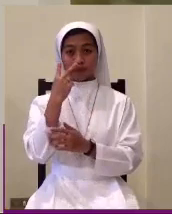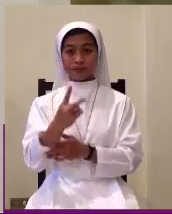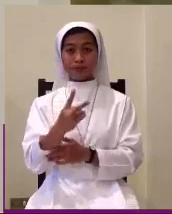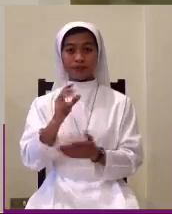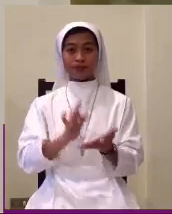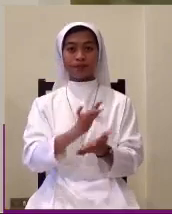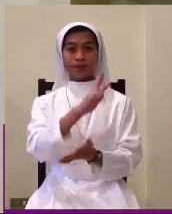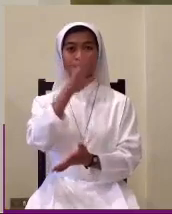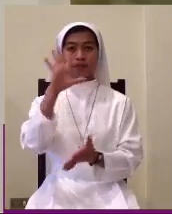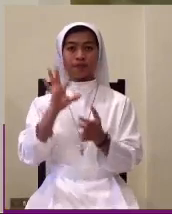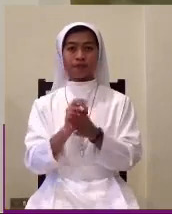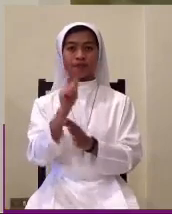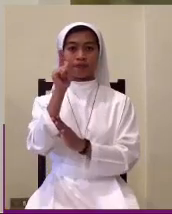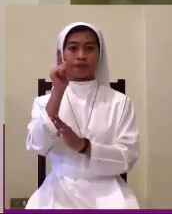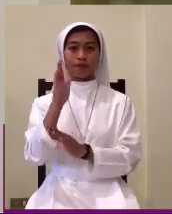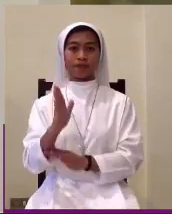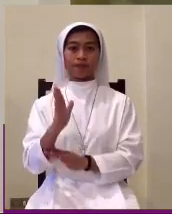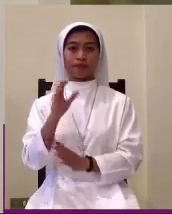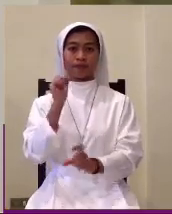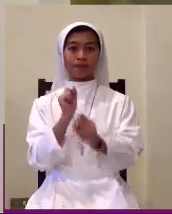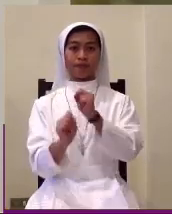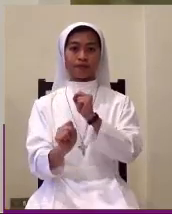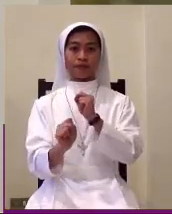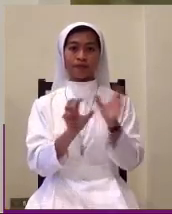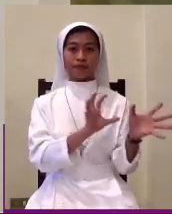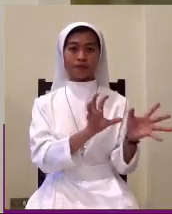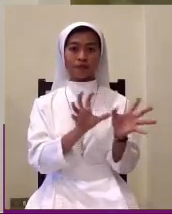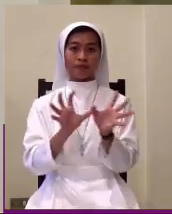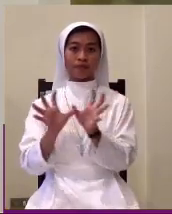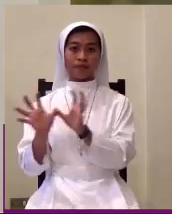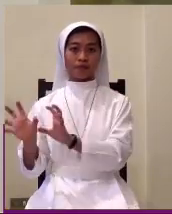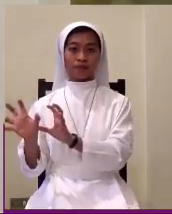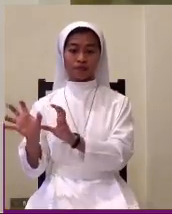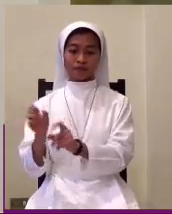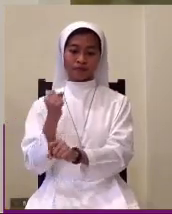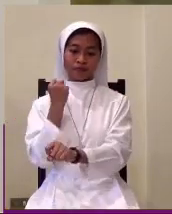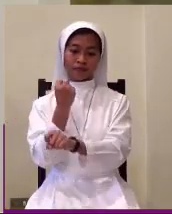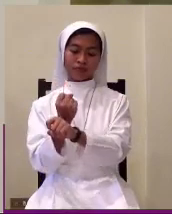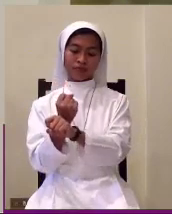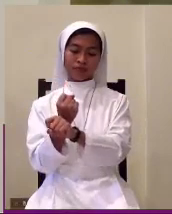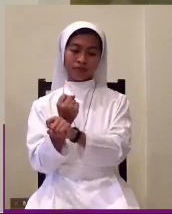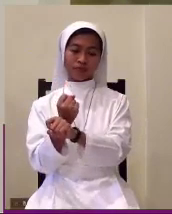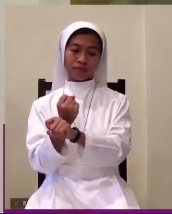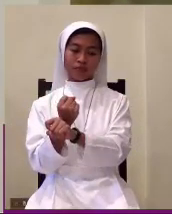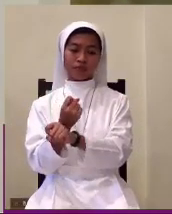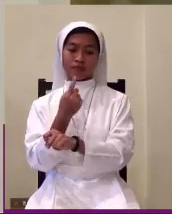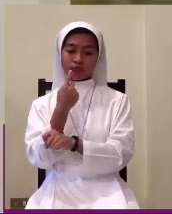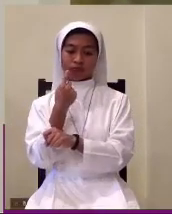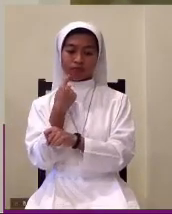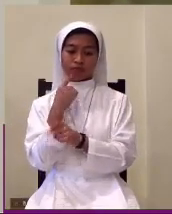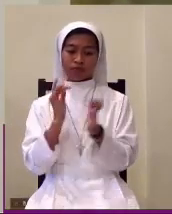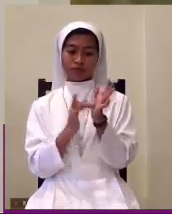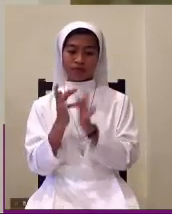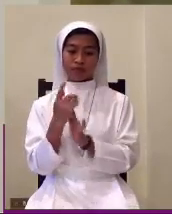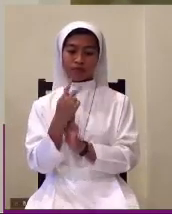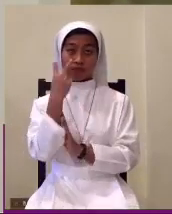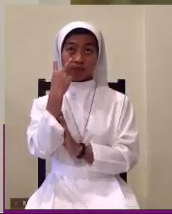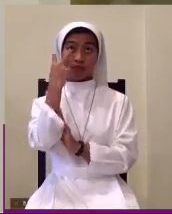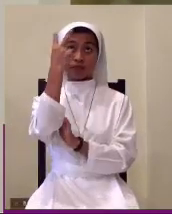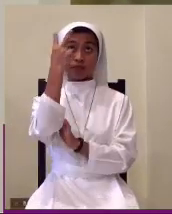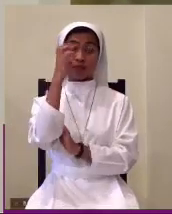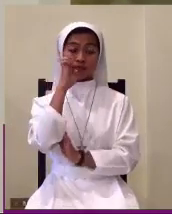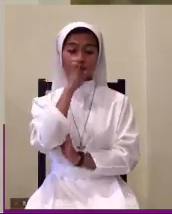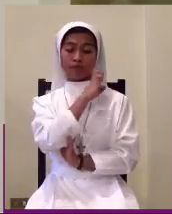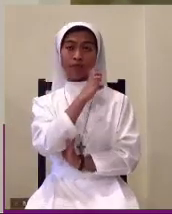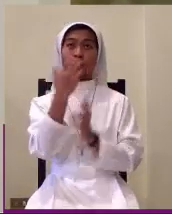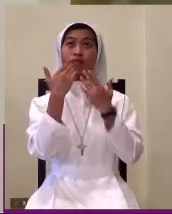God?" So they took away the stone. And Jesus raised his eyes and said, "Father, I thank